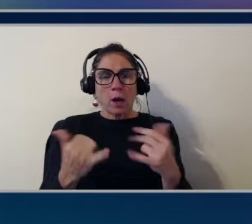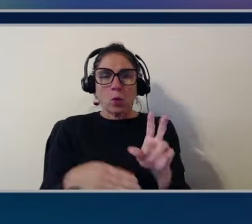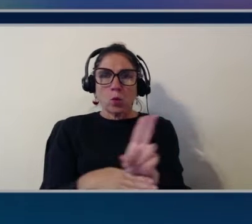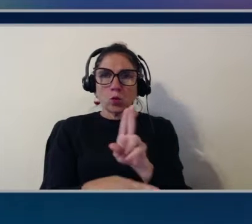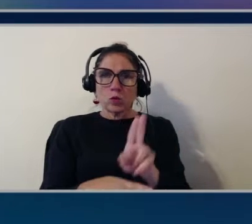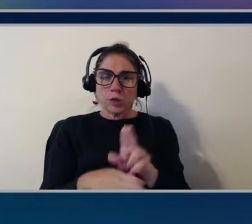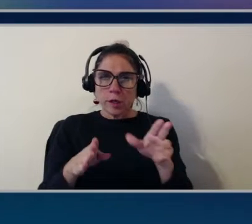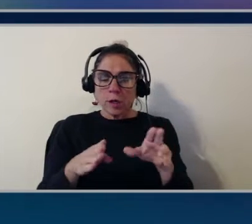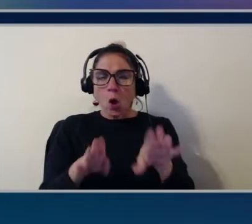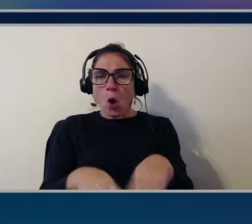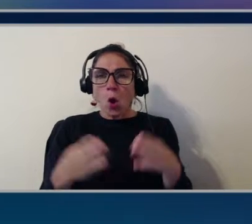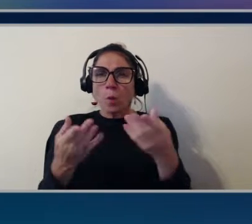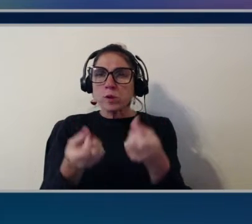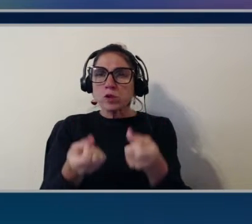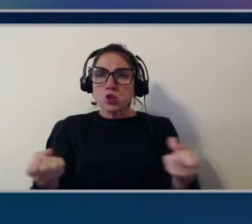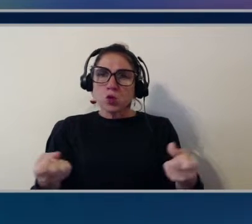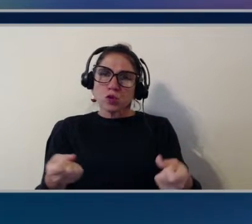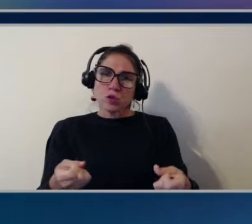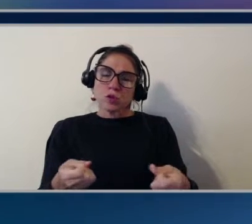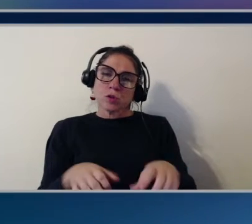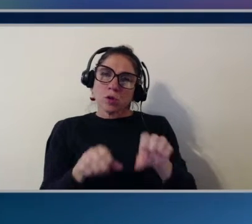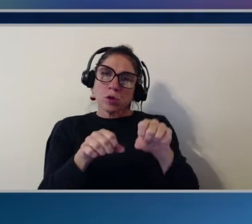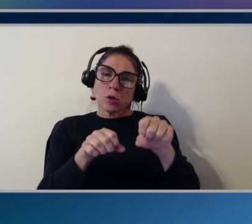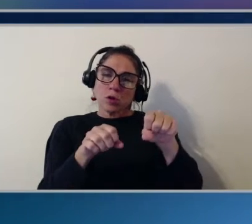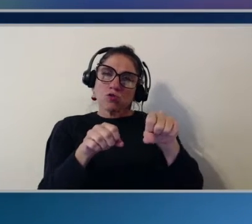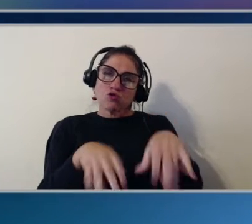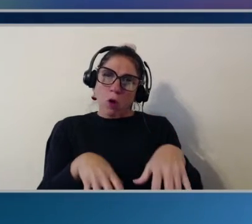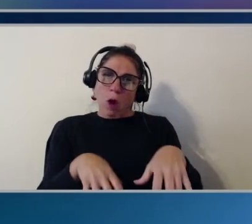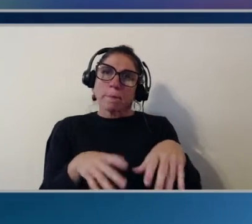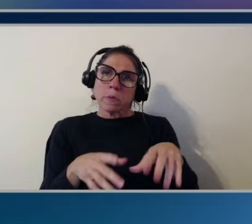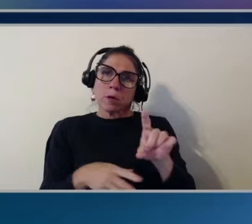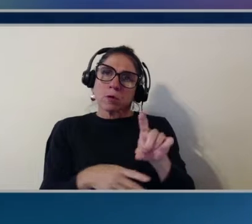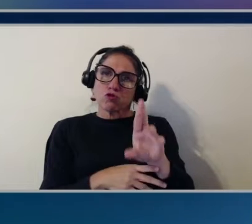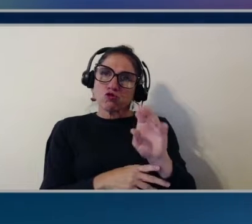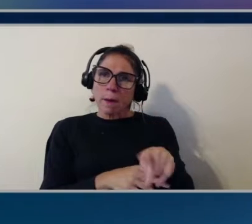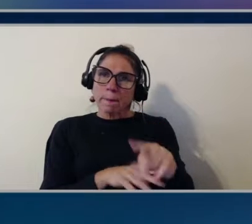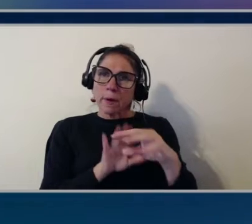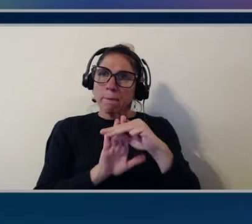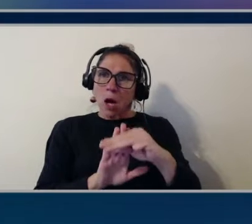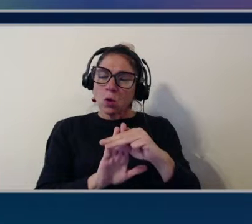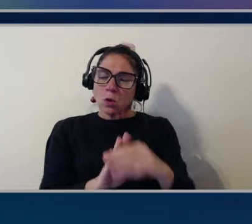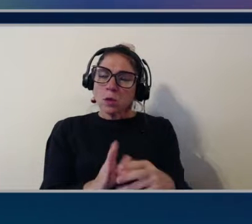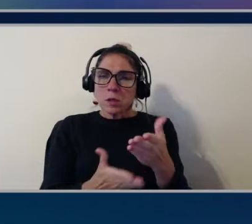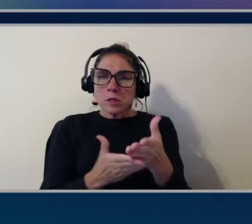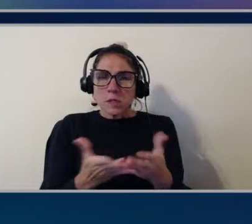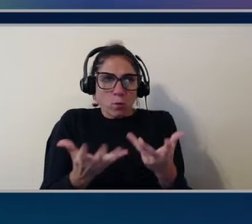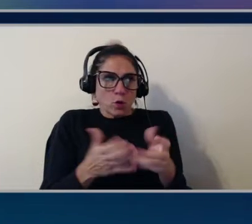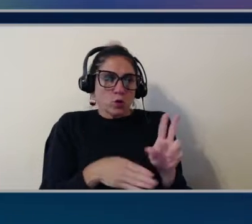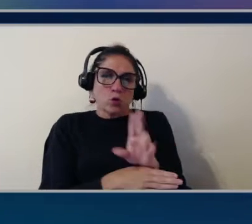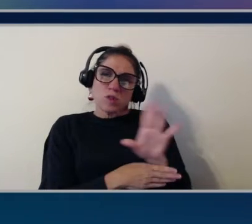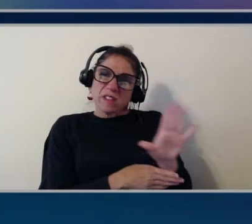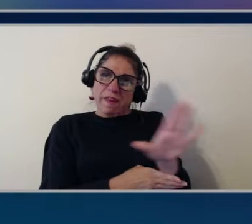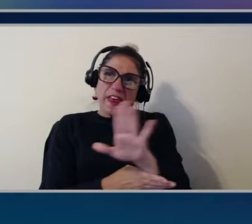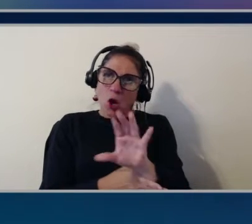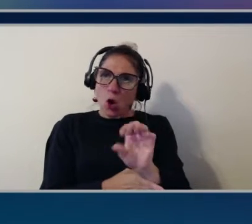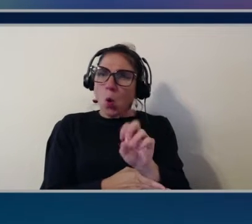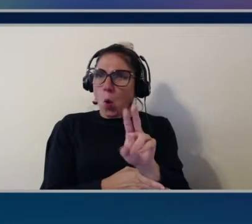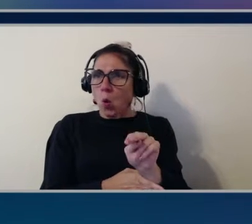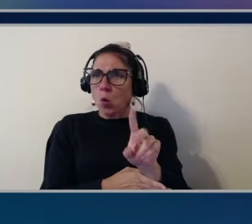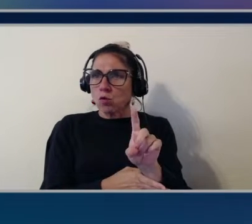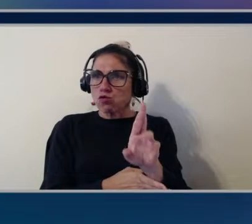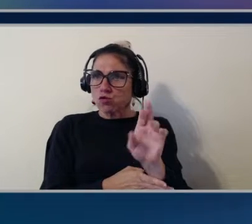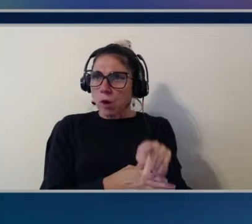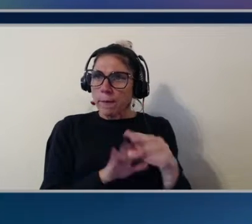open source draft model. Okay. Well, some customers want to use their own draft models, and this use case